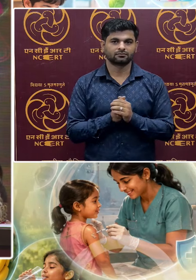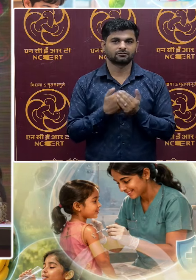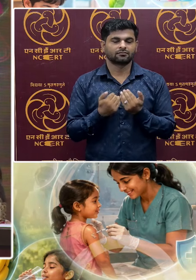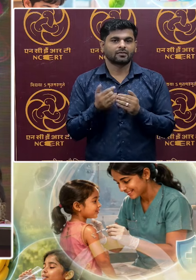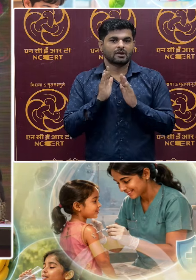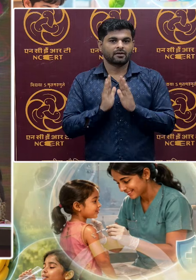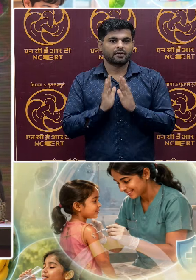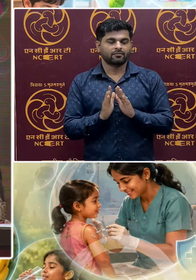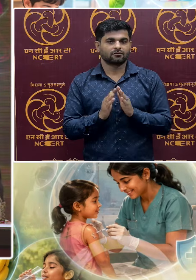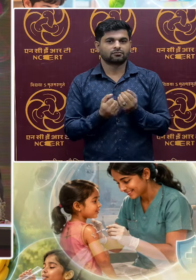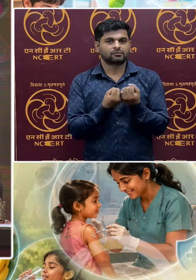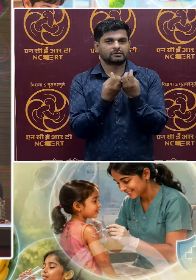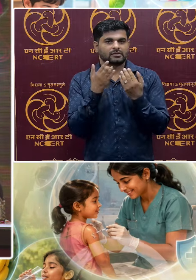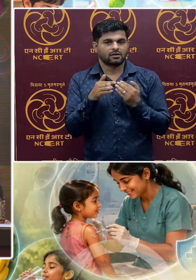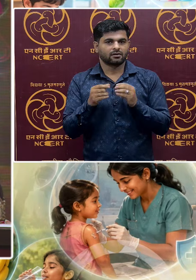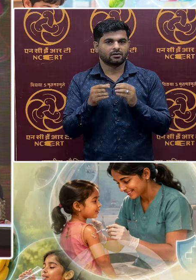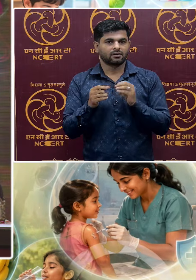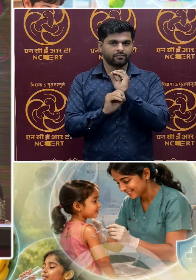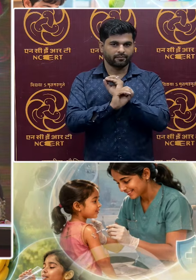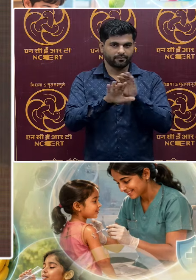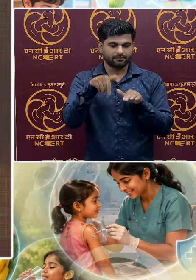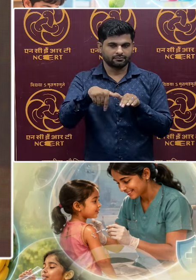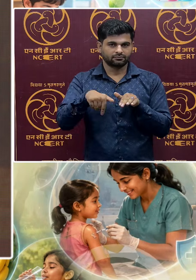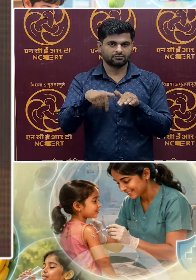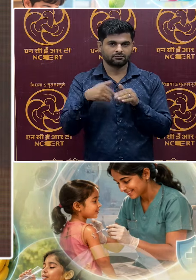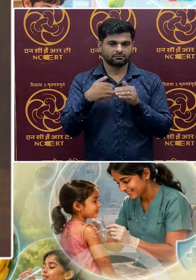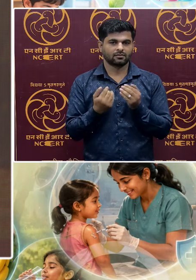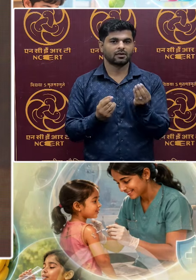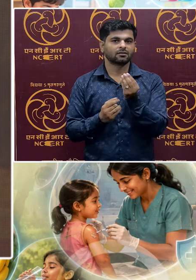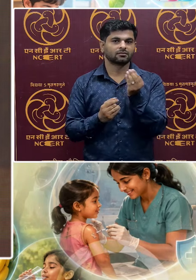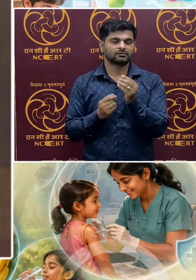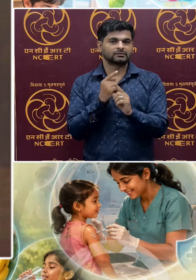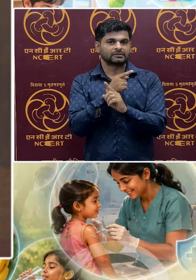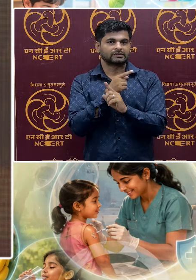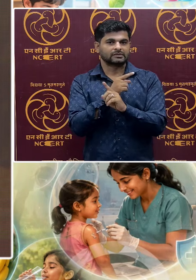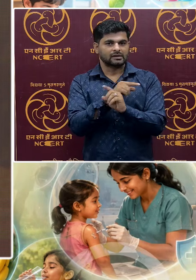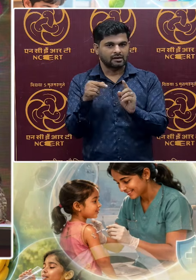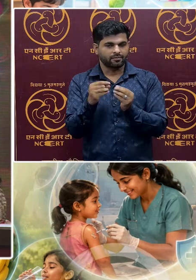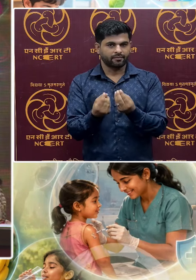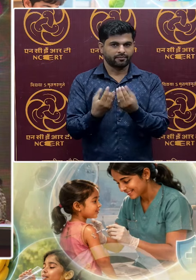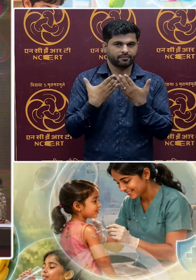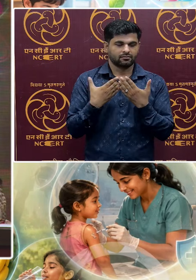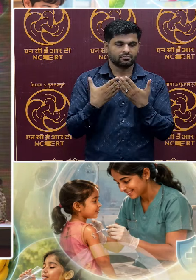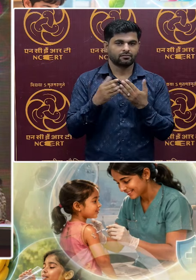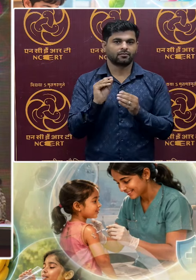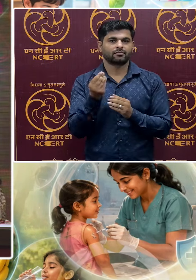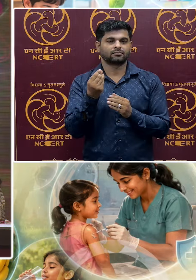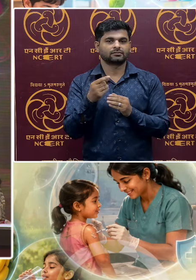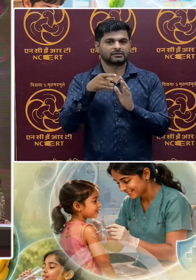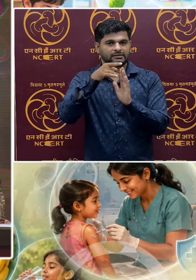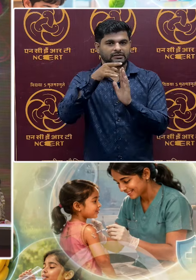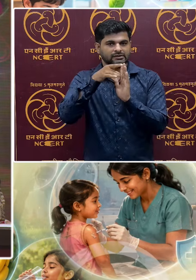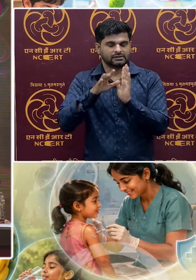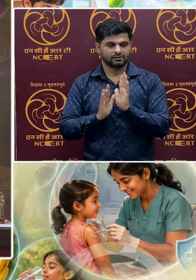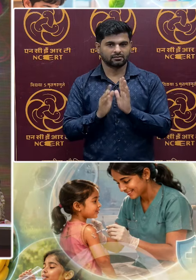we have a lot of information, and there is some half-baked information as well with the parents and teachers.